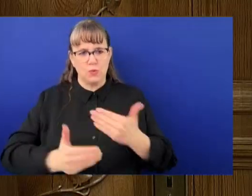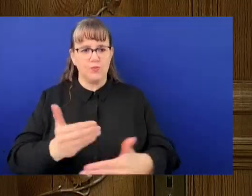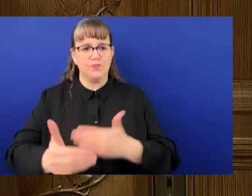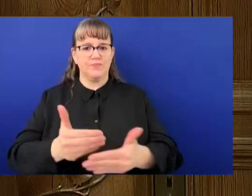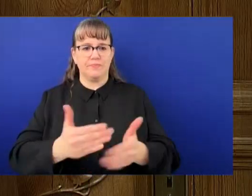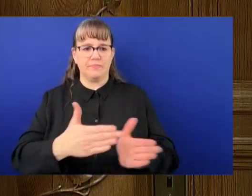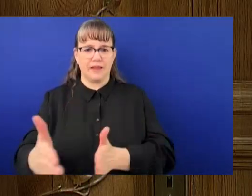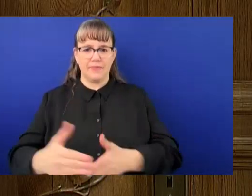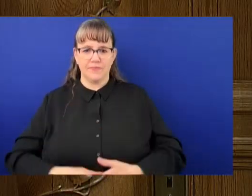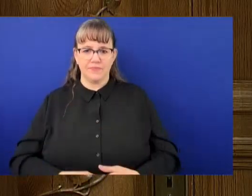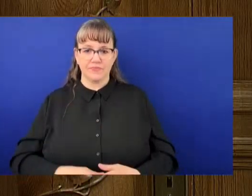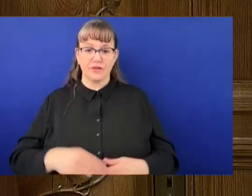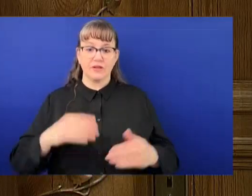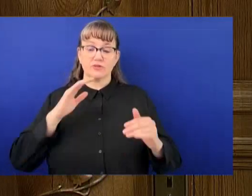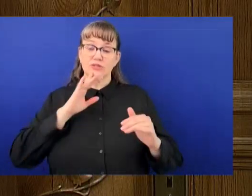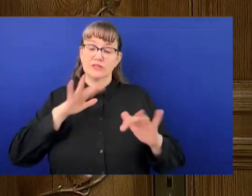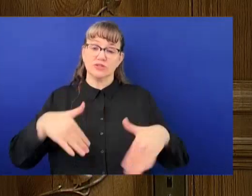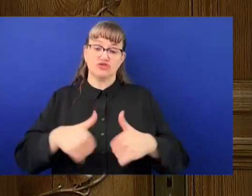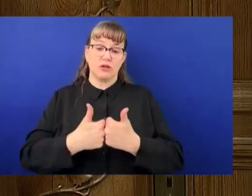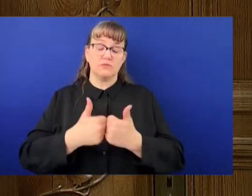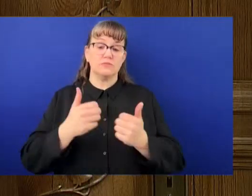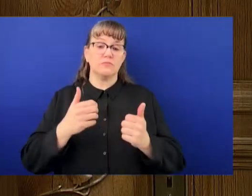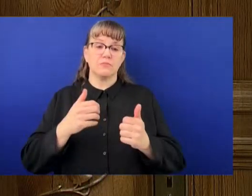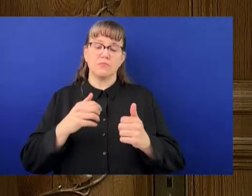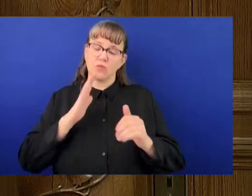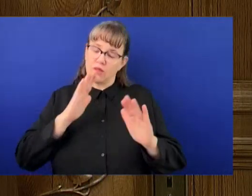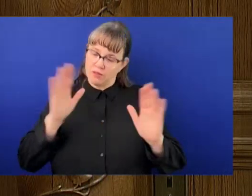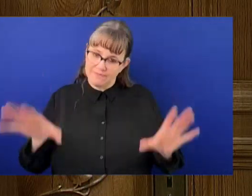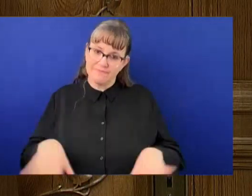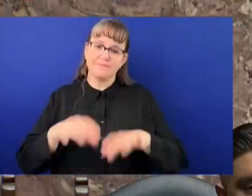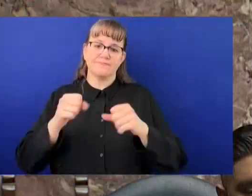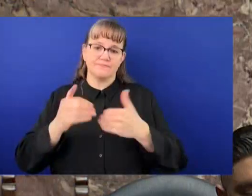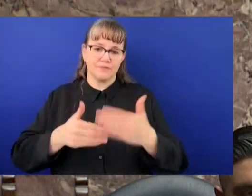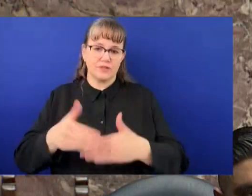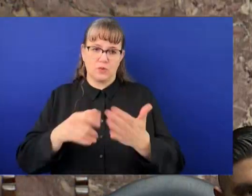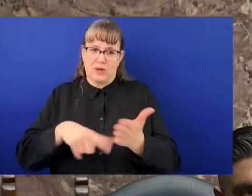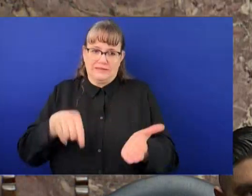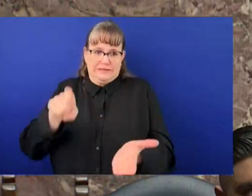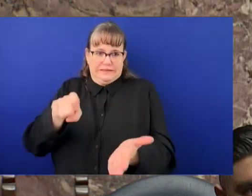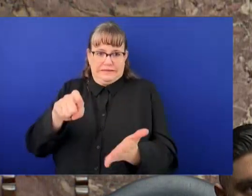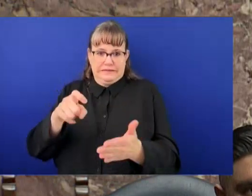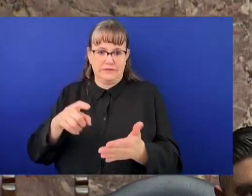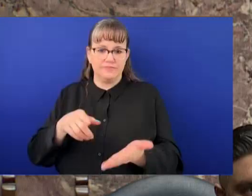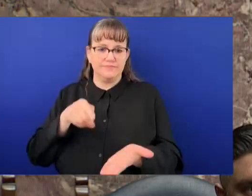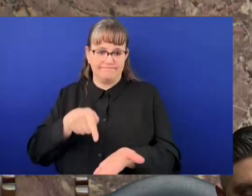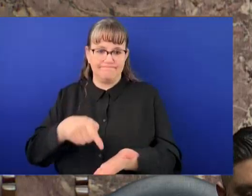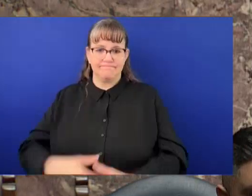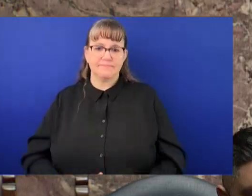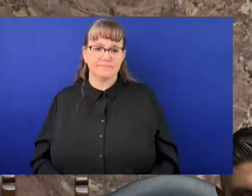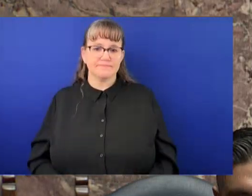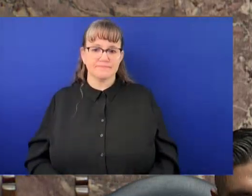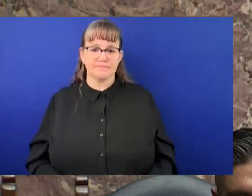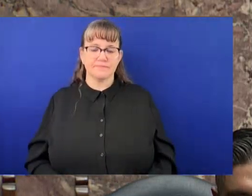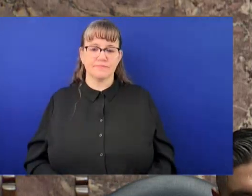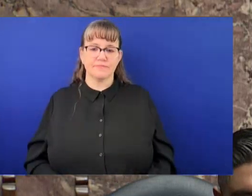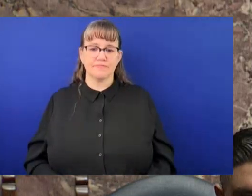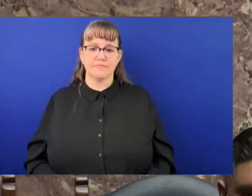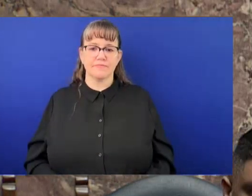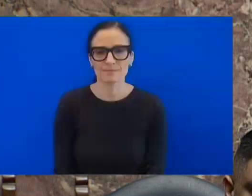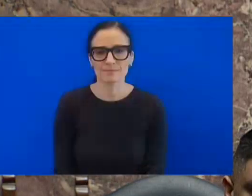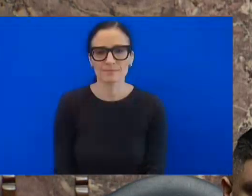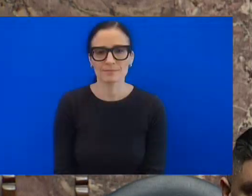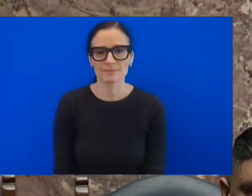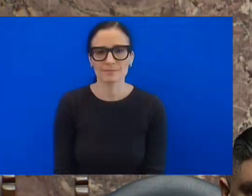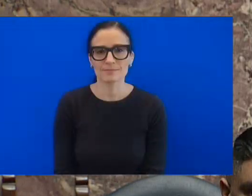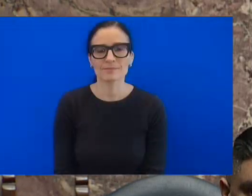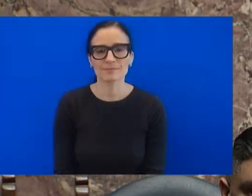Member for Surrey Cloverdale. Thank you, Mr. Speaker. Free shipping. 10% off your first order is supposed to be the promotion